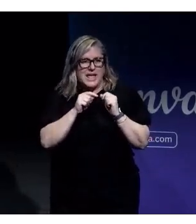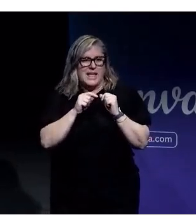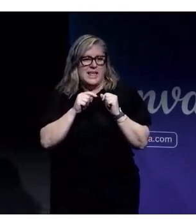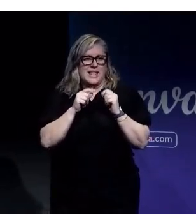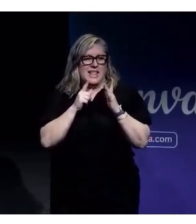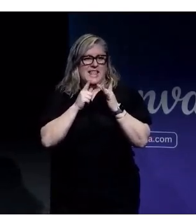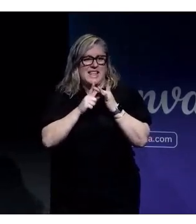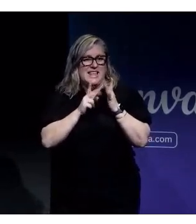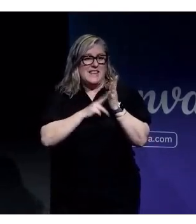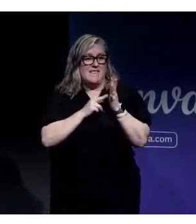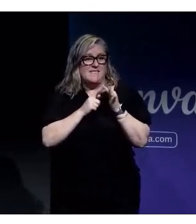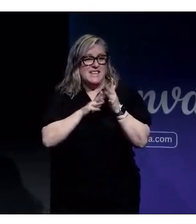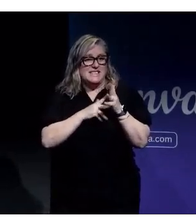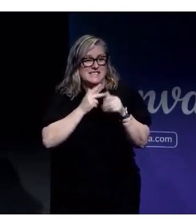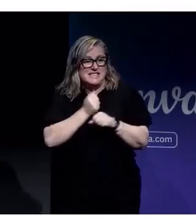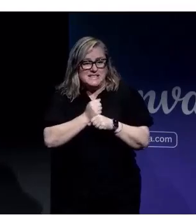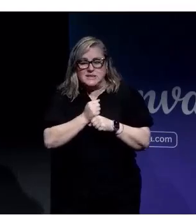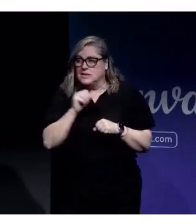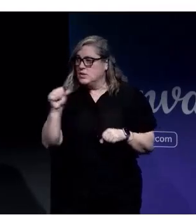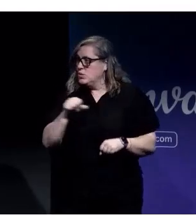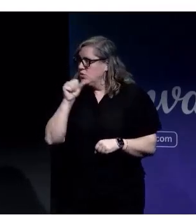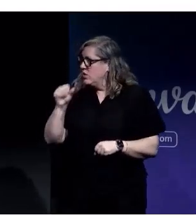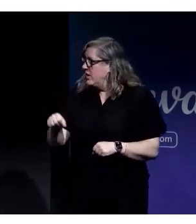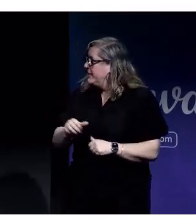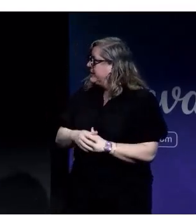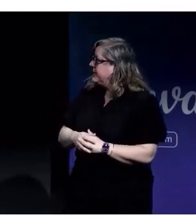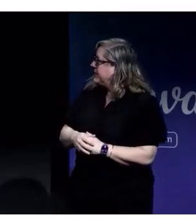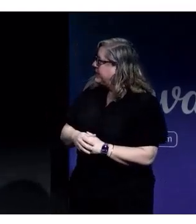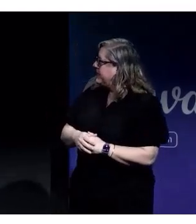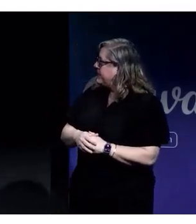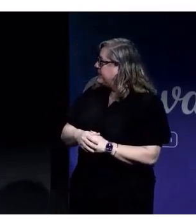now. Yeah, it's got a bit more room to grow.